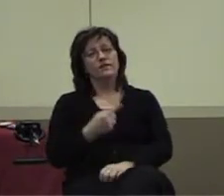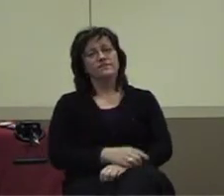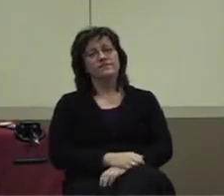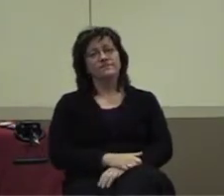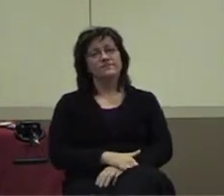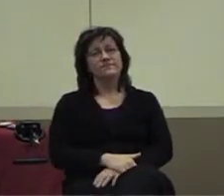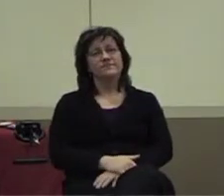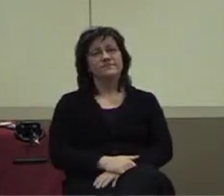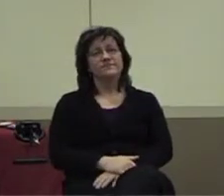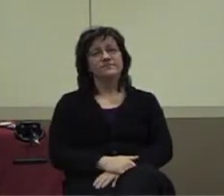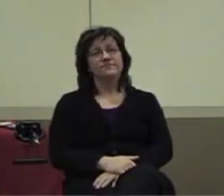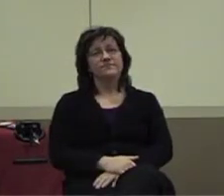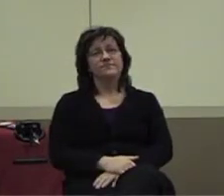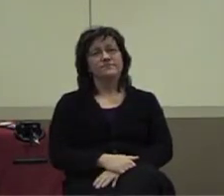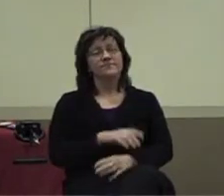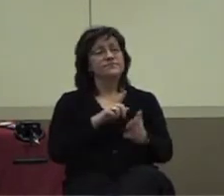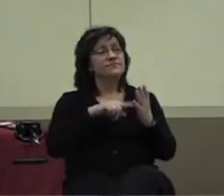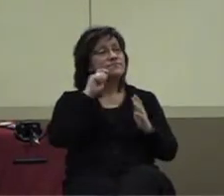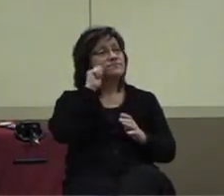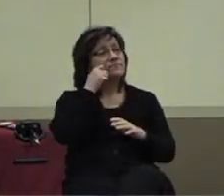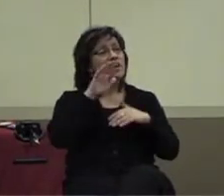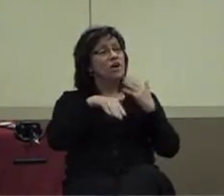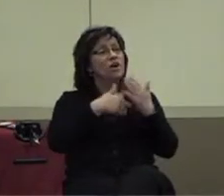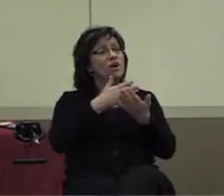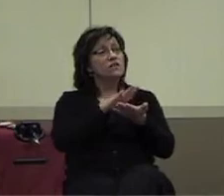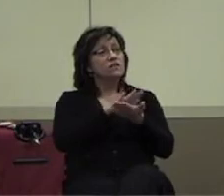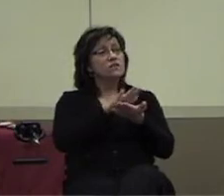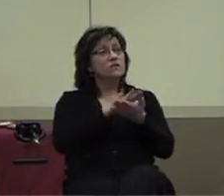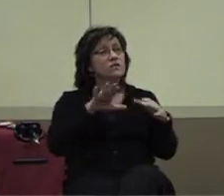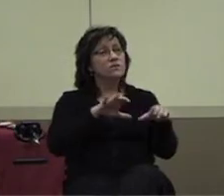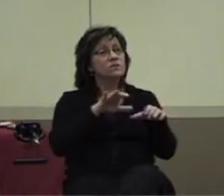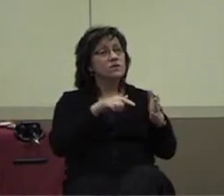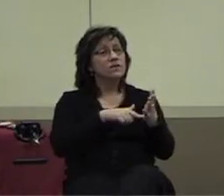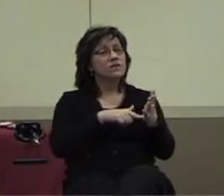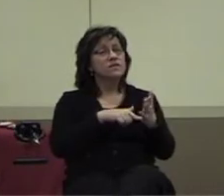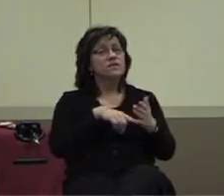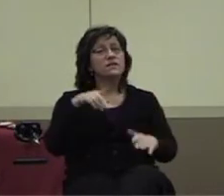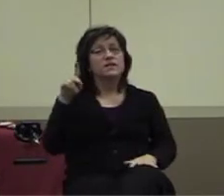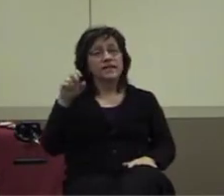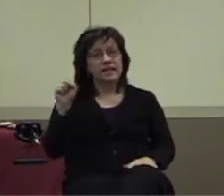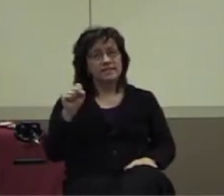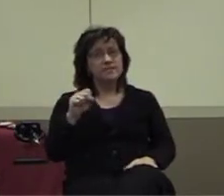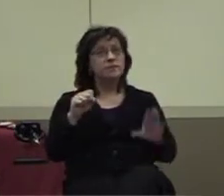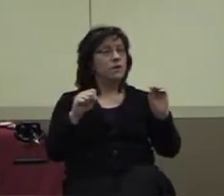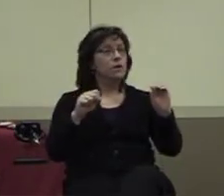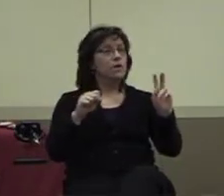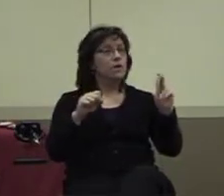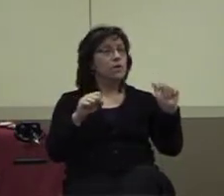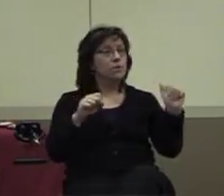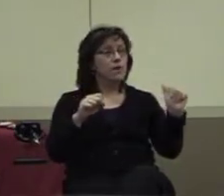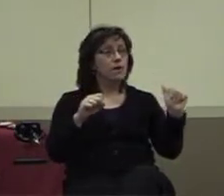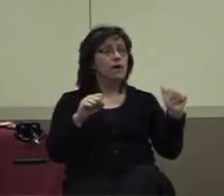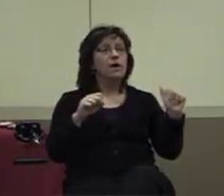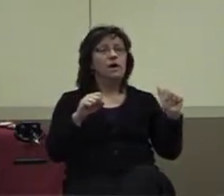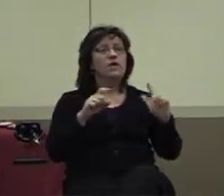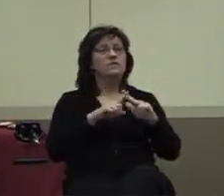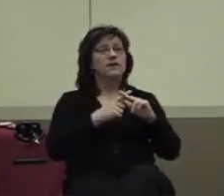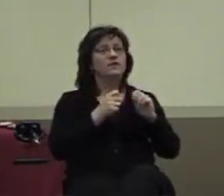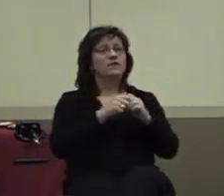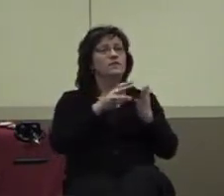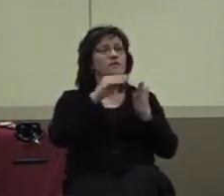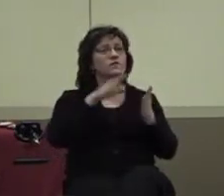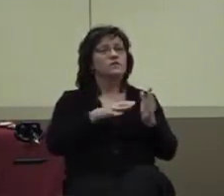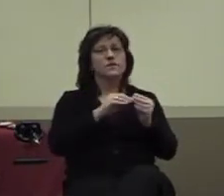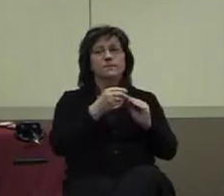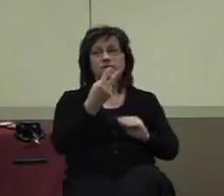What's cool is all my schools that are doing this in Kansas and Oklahoma have now gone on to student number 2 and are putting it in place for student number